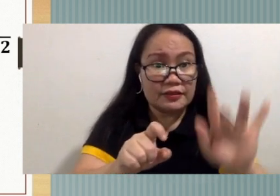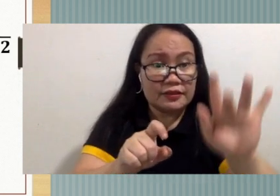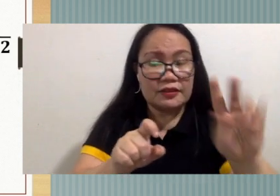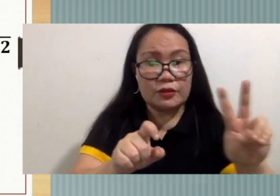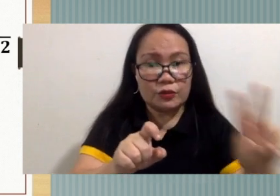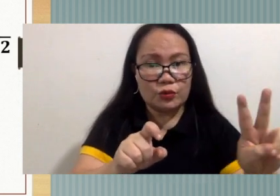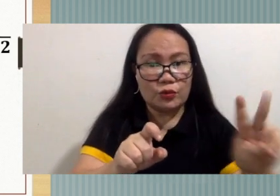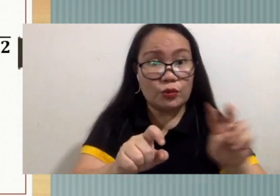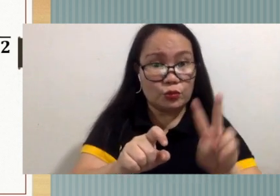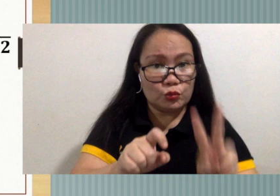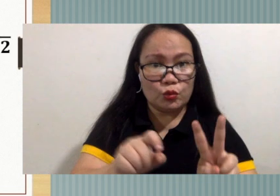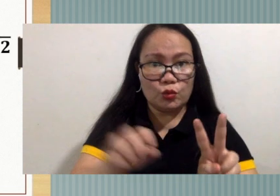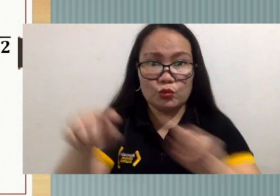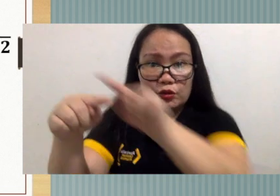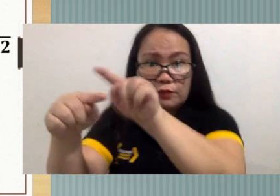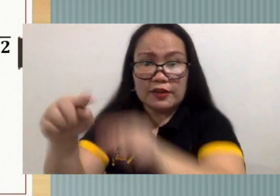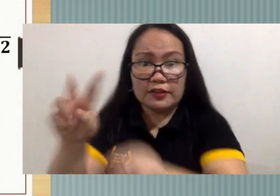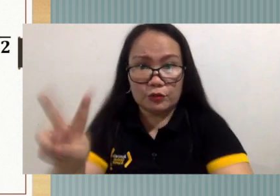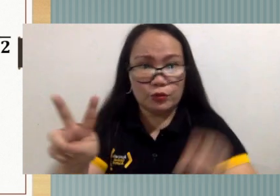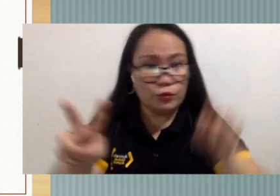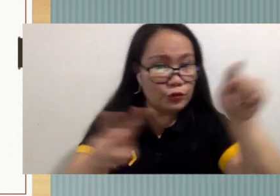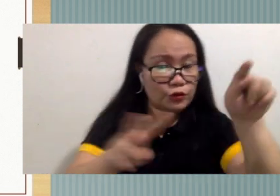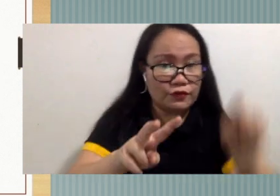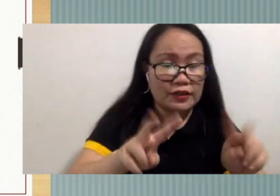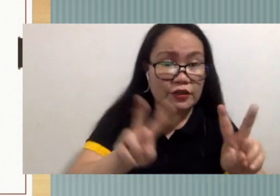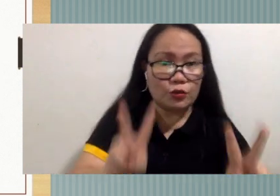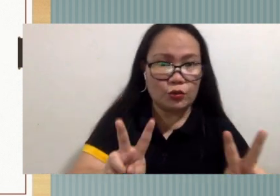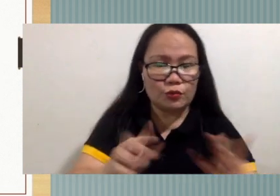natin both sides by 2.